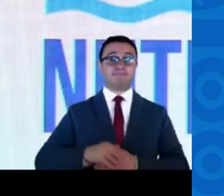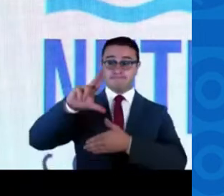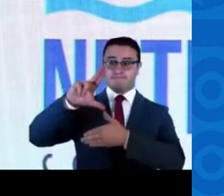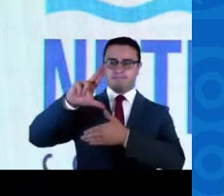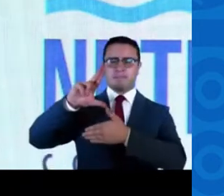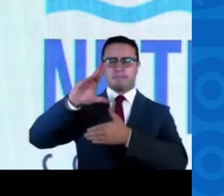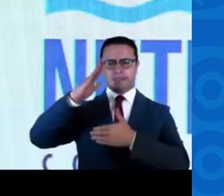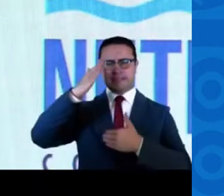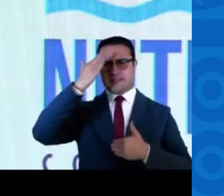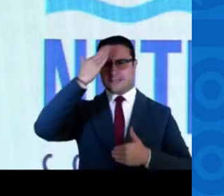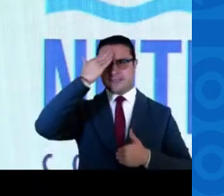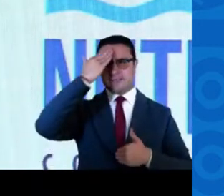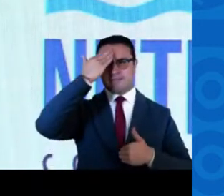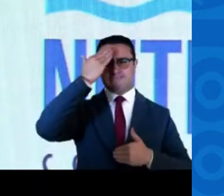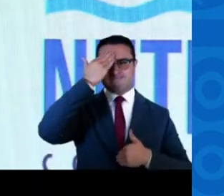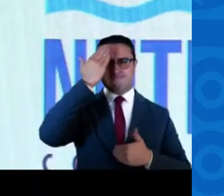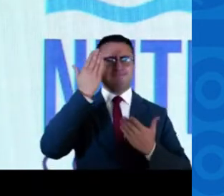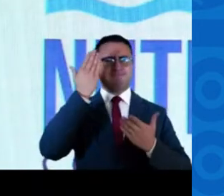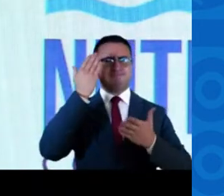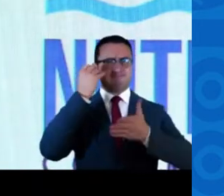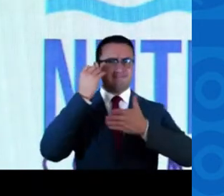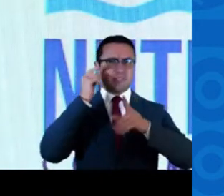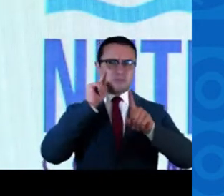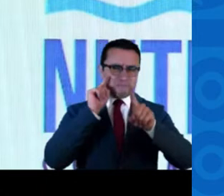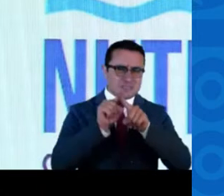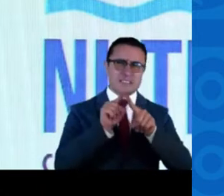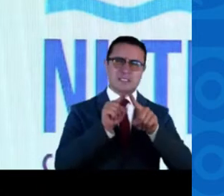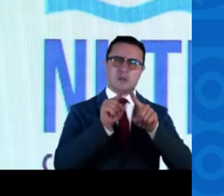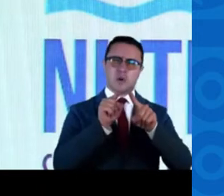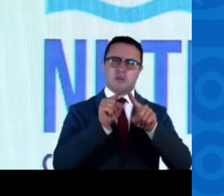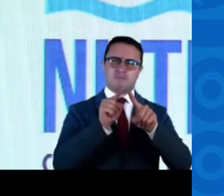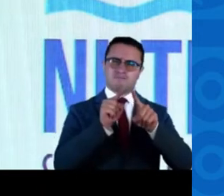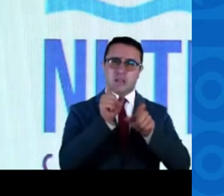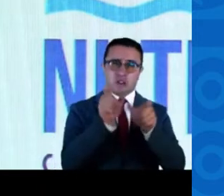great efforts against malnutrition and poverty.